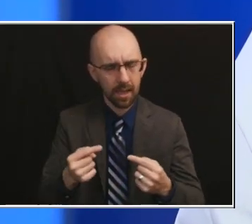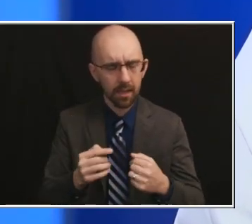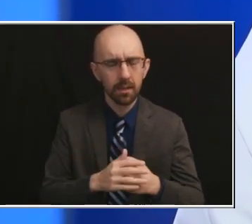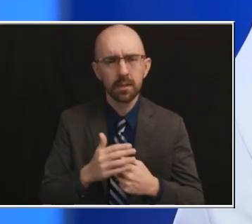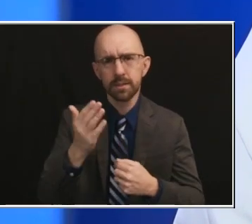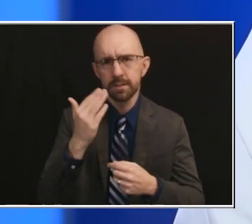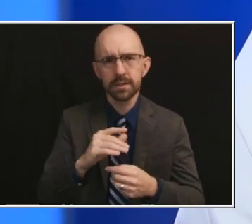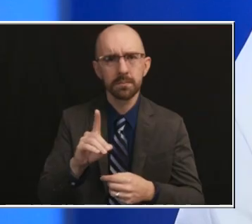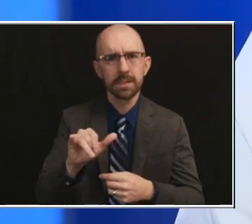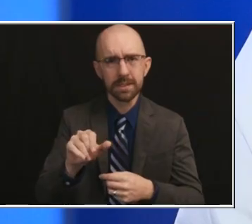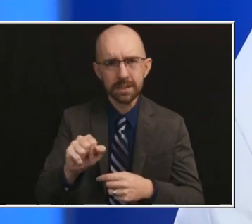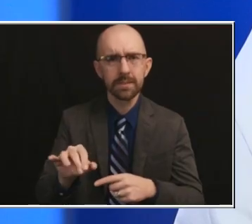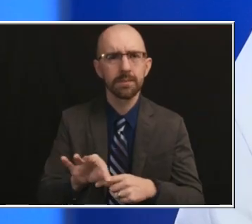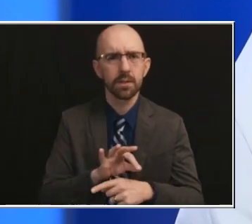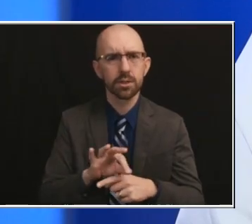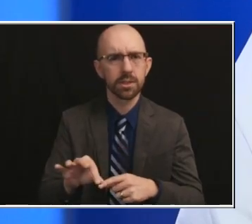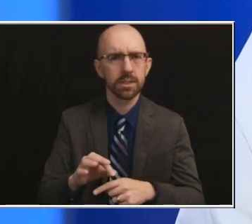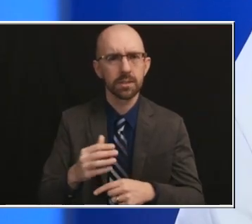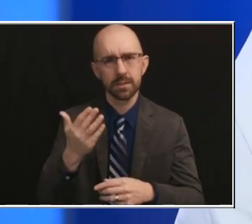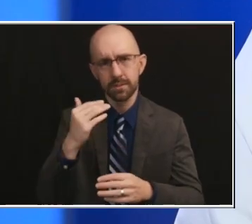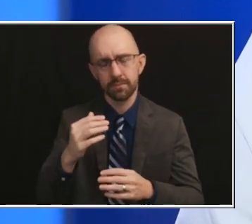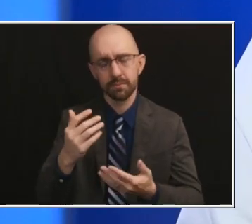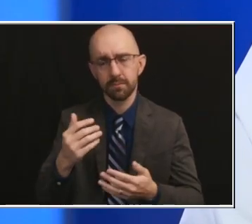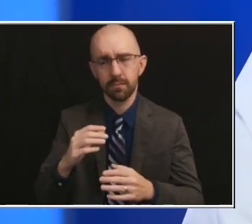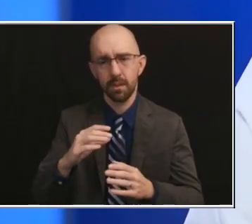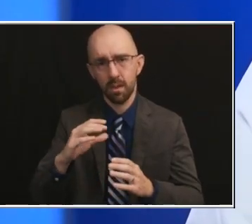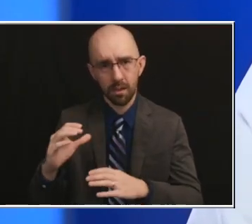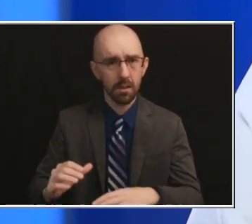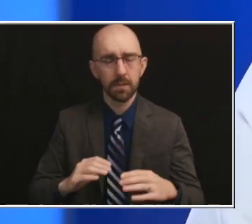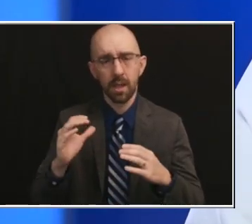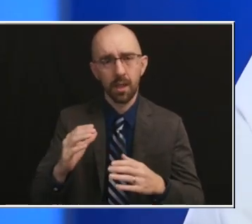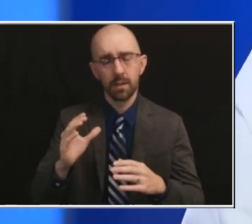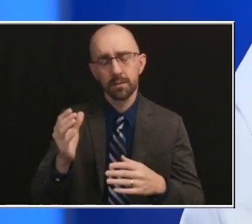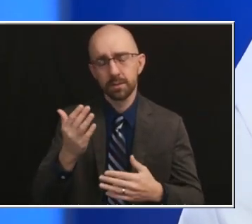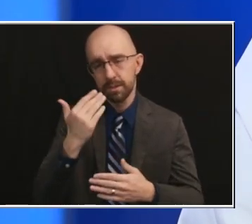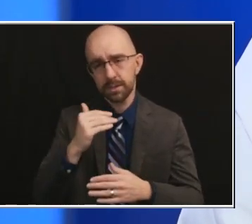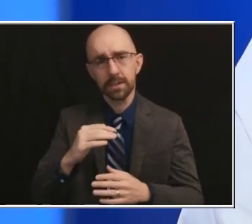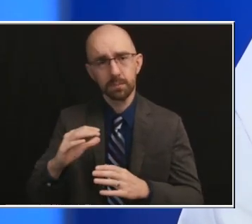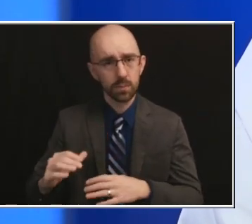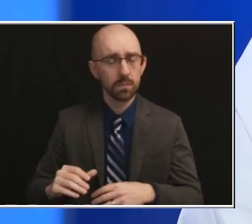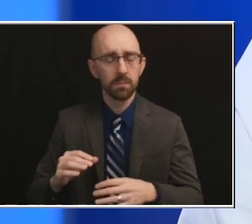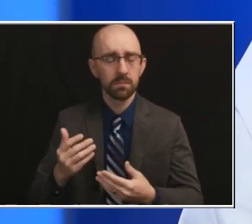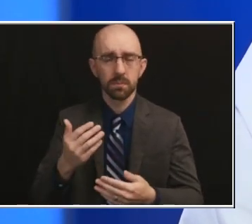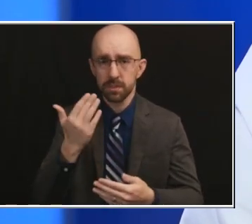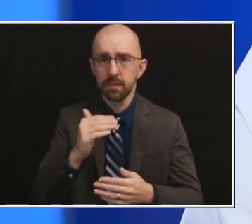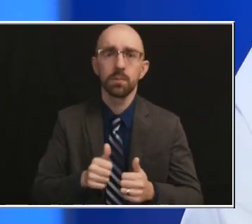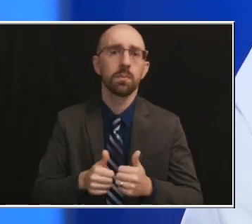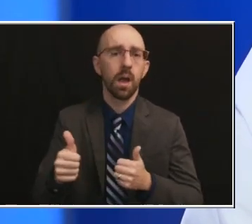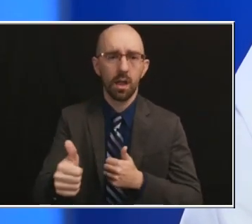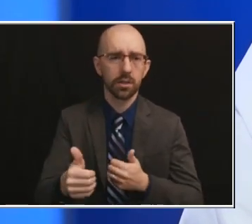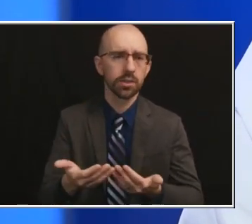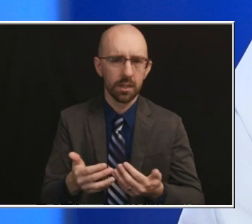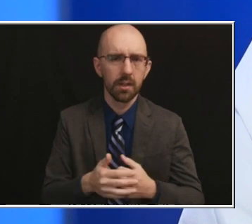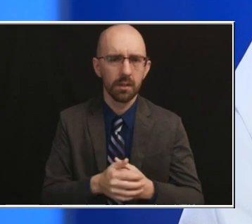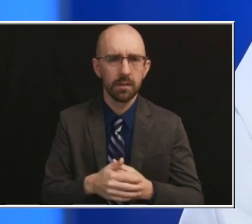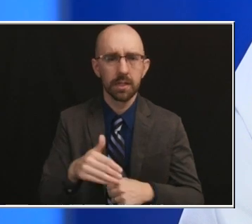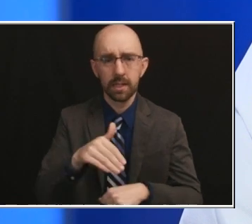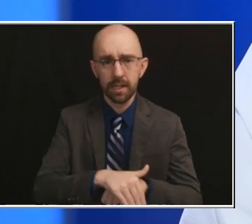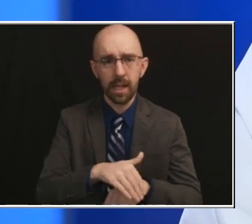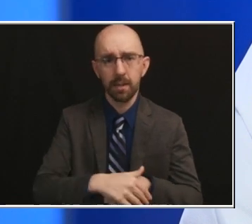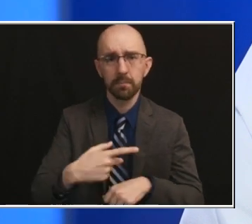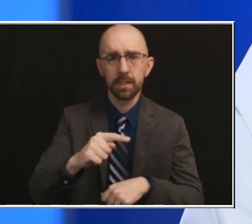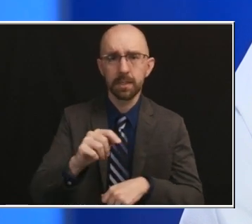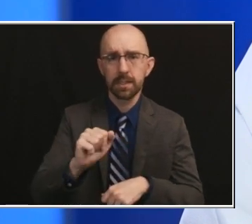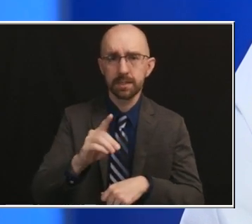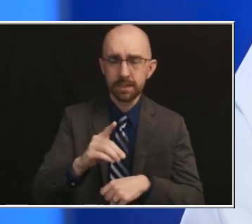dysfunction, so insomnia, hypersomnia, or excessive sleep, and night PTSD and nightmares. So the moment